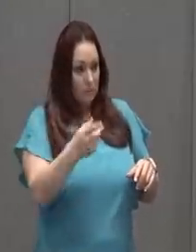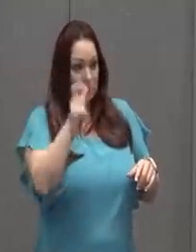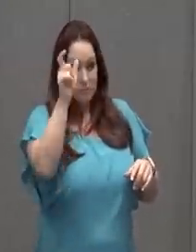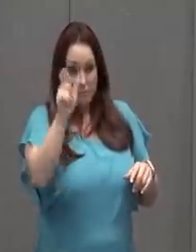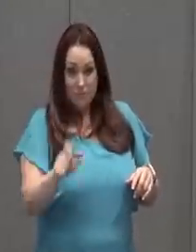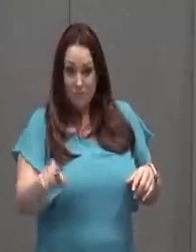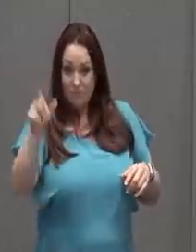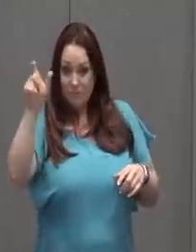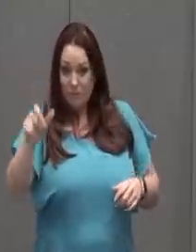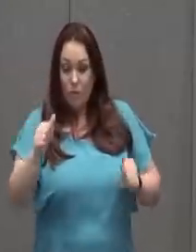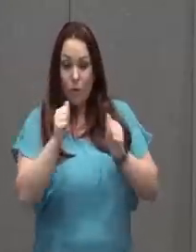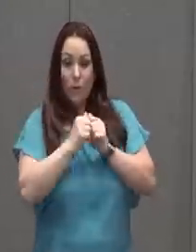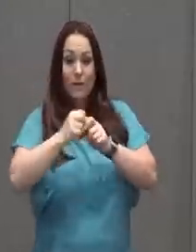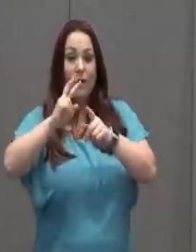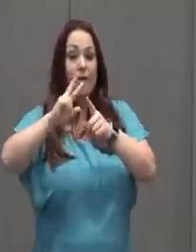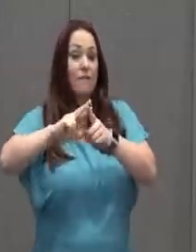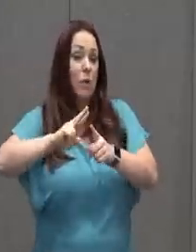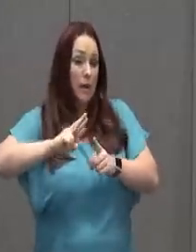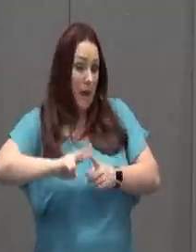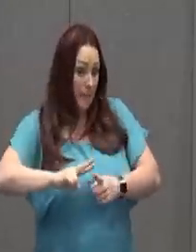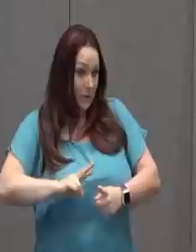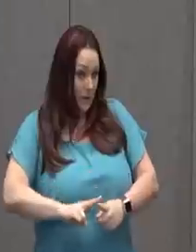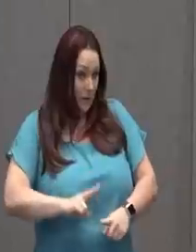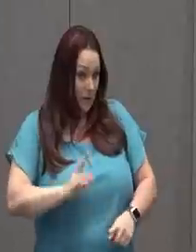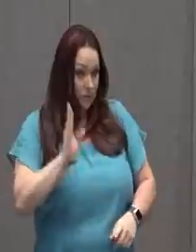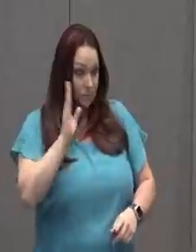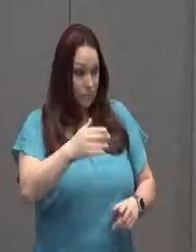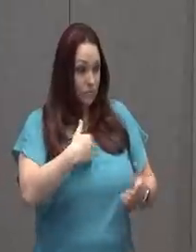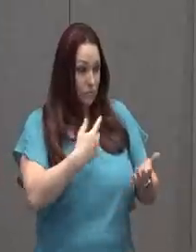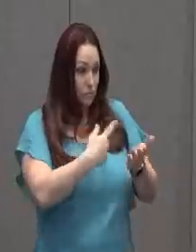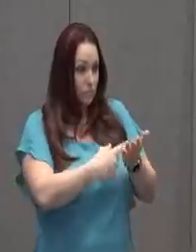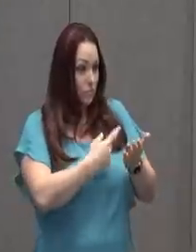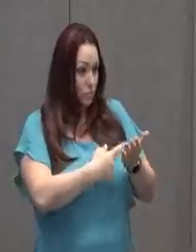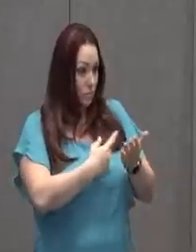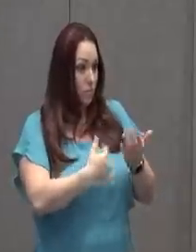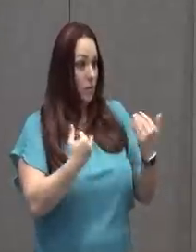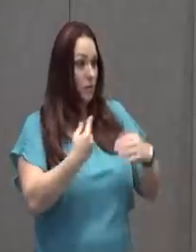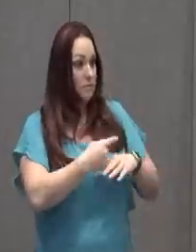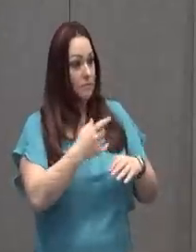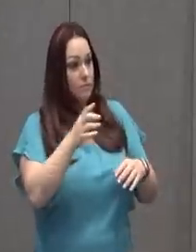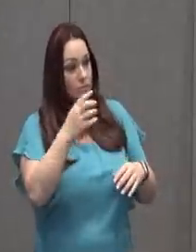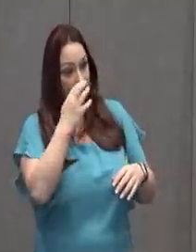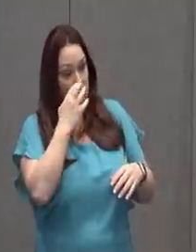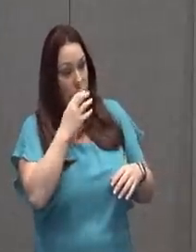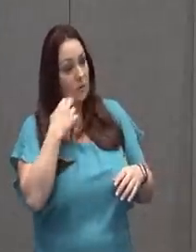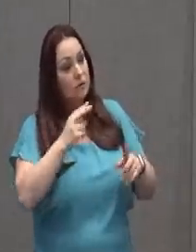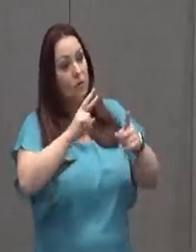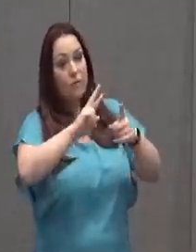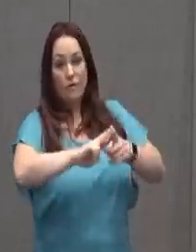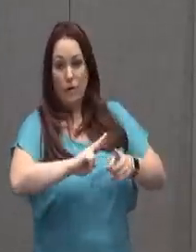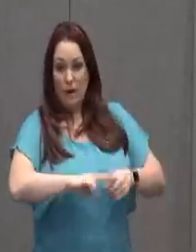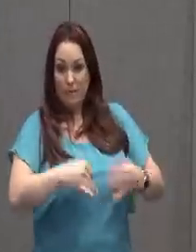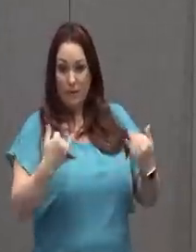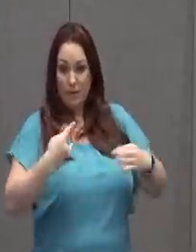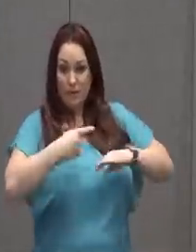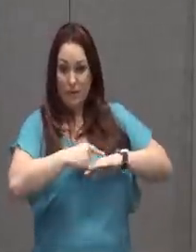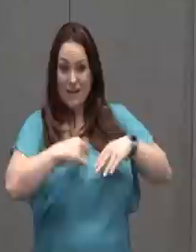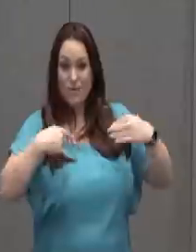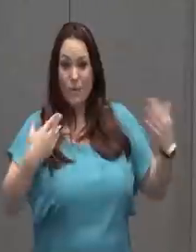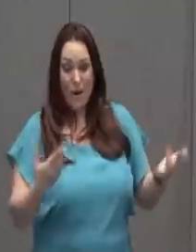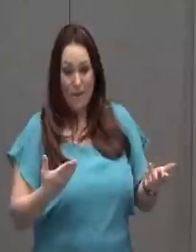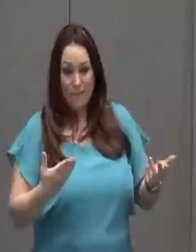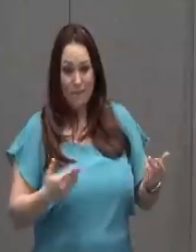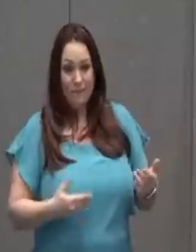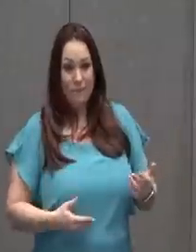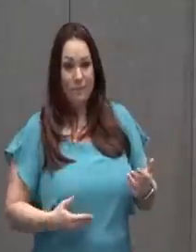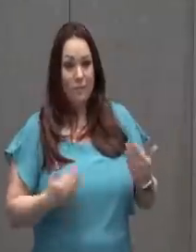notes with the vocabulary. Right, good job. That we're going to be going into today. So our vocabulary today is we are going